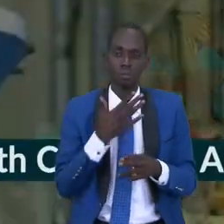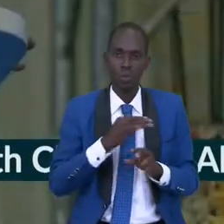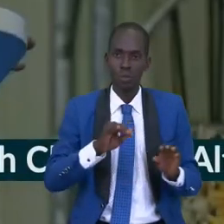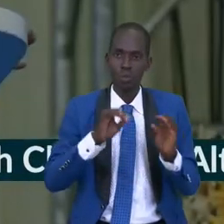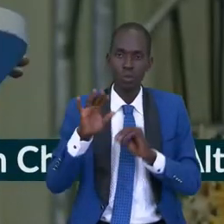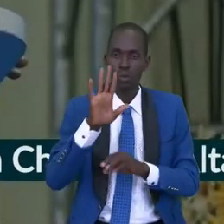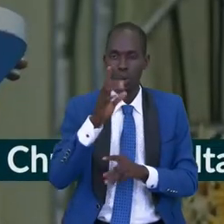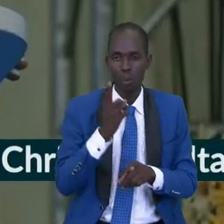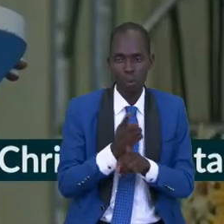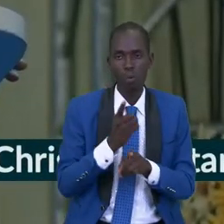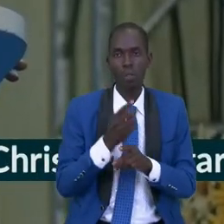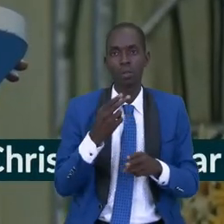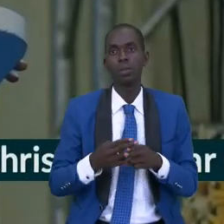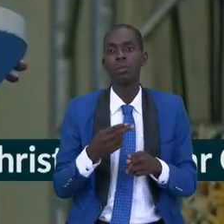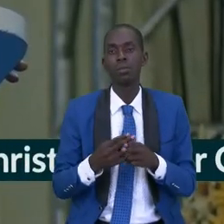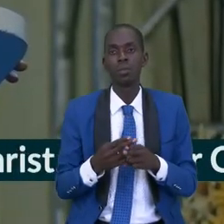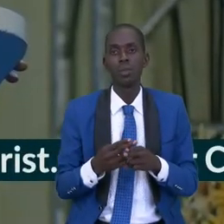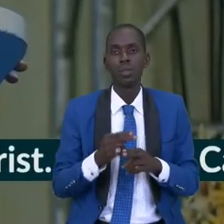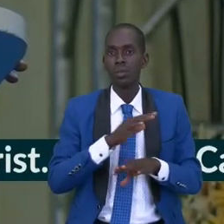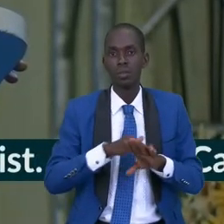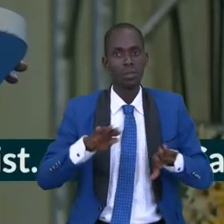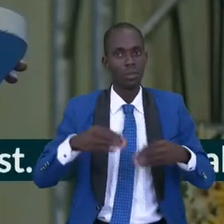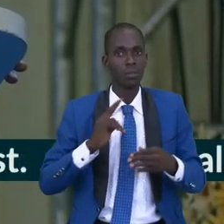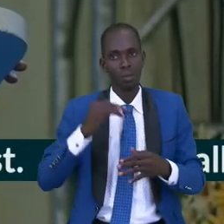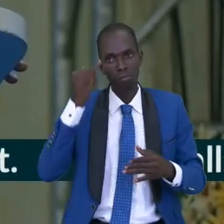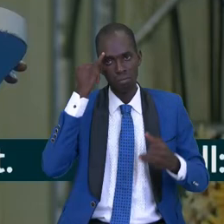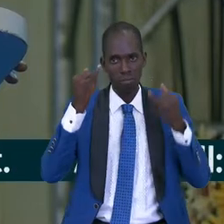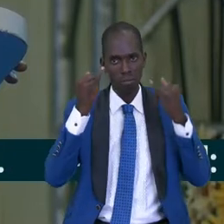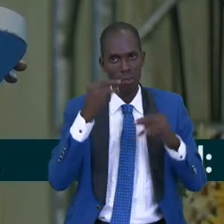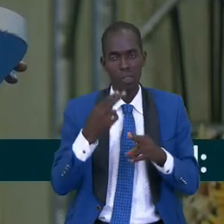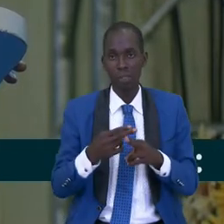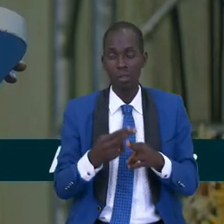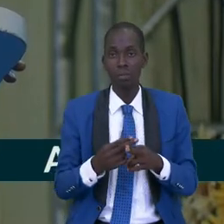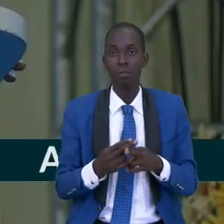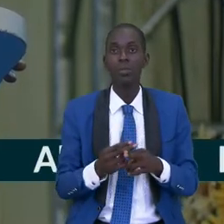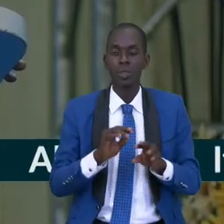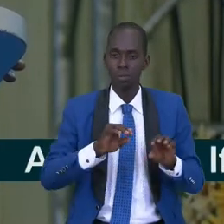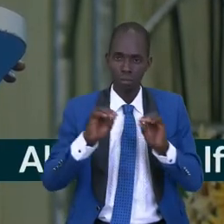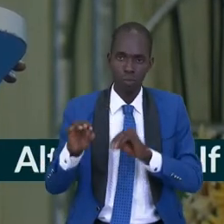Have a biro to assist those that don't have biro.